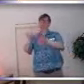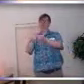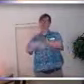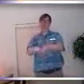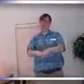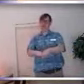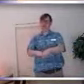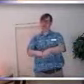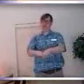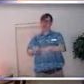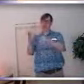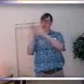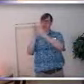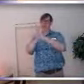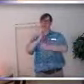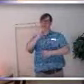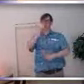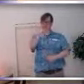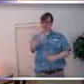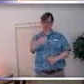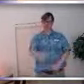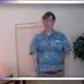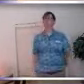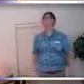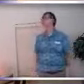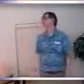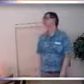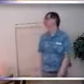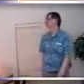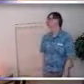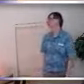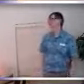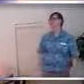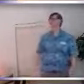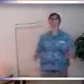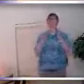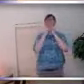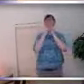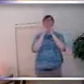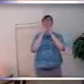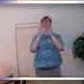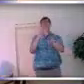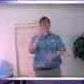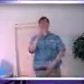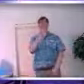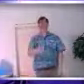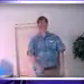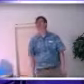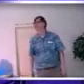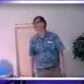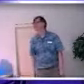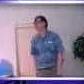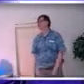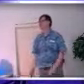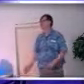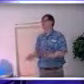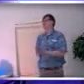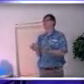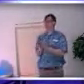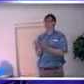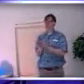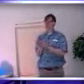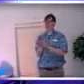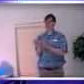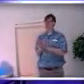it is. Oh.